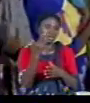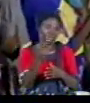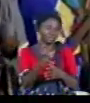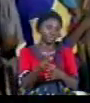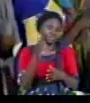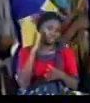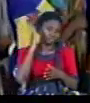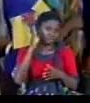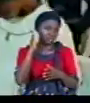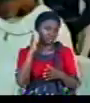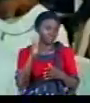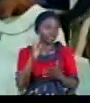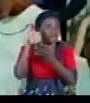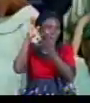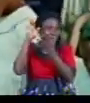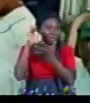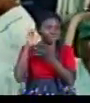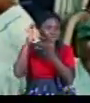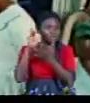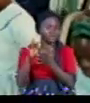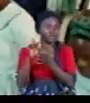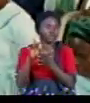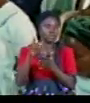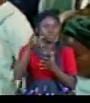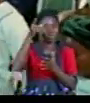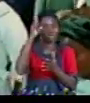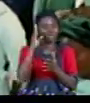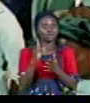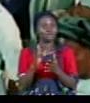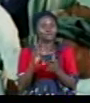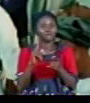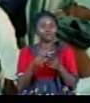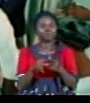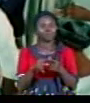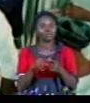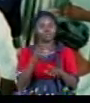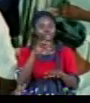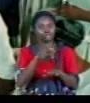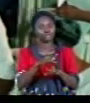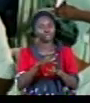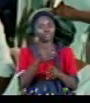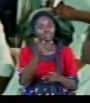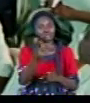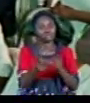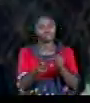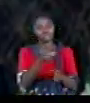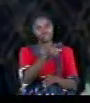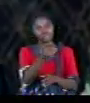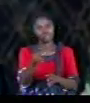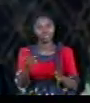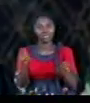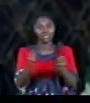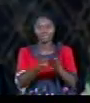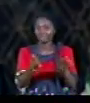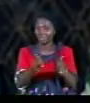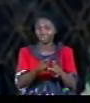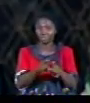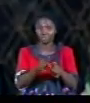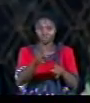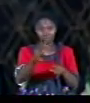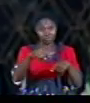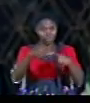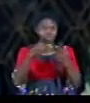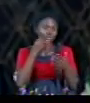Expect God to visit you even as you live here now. He